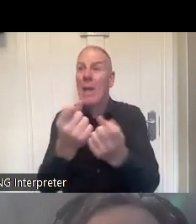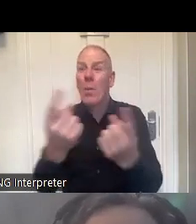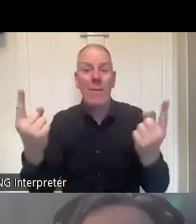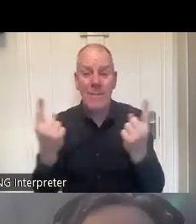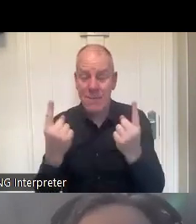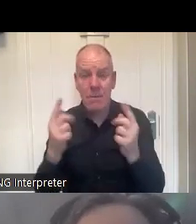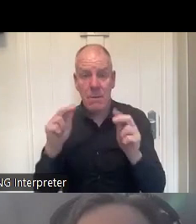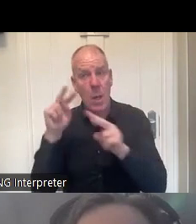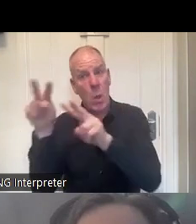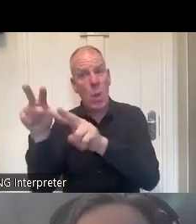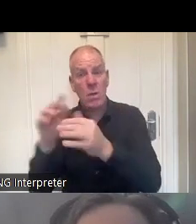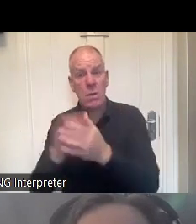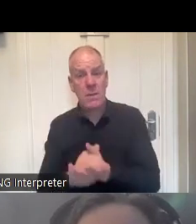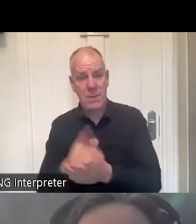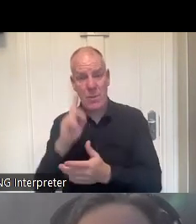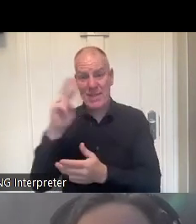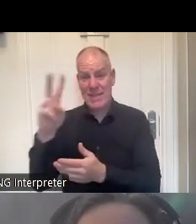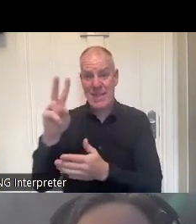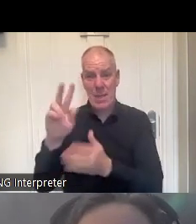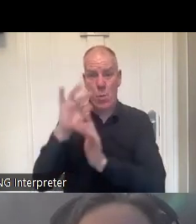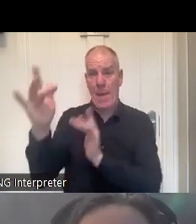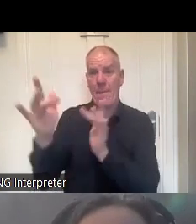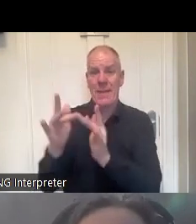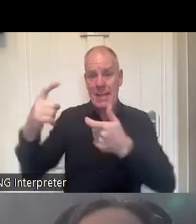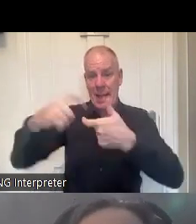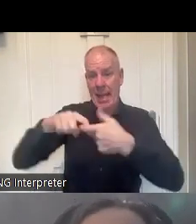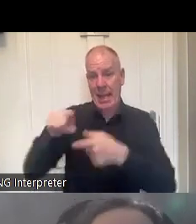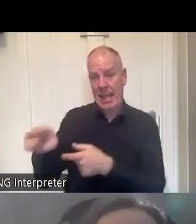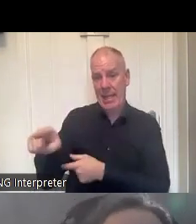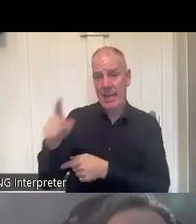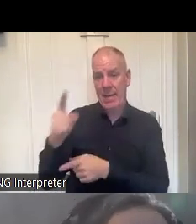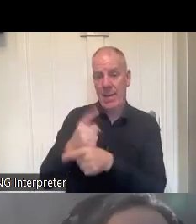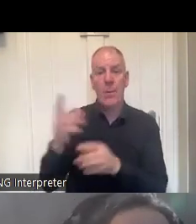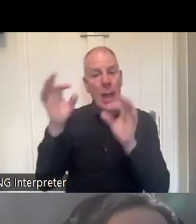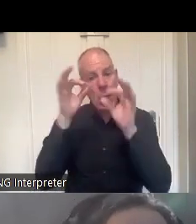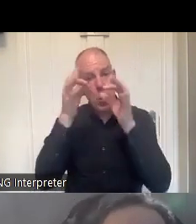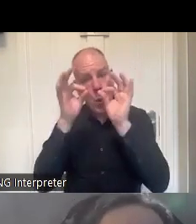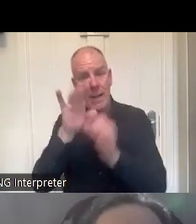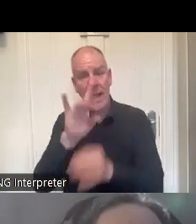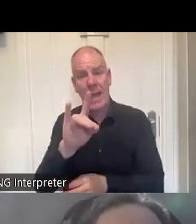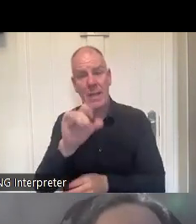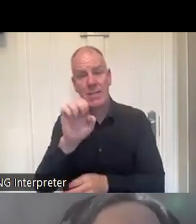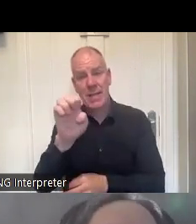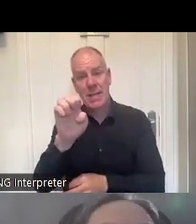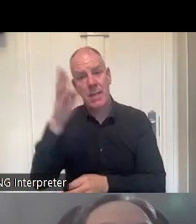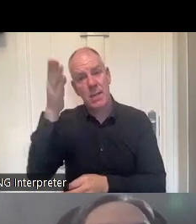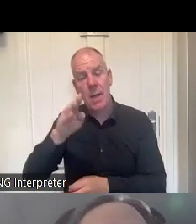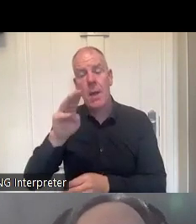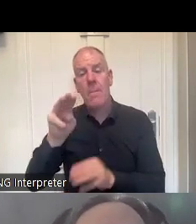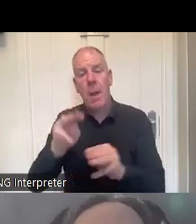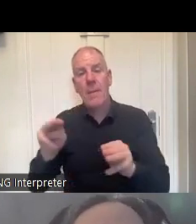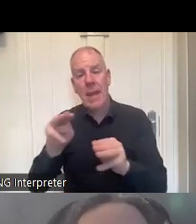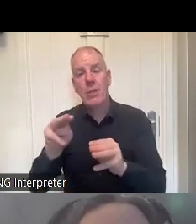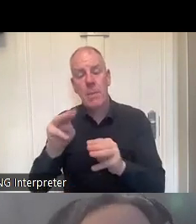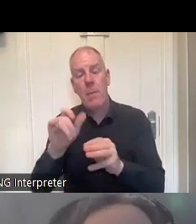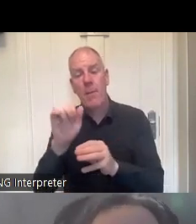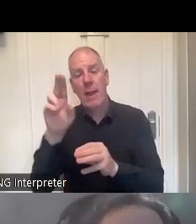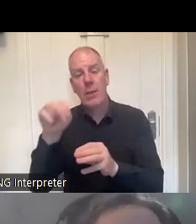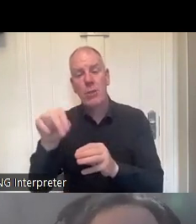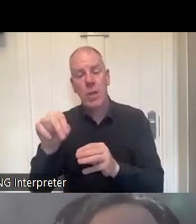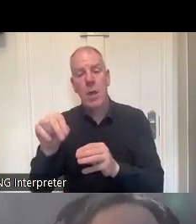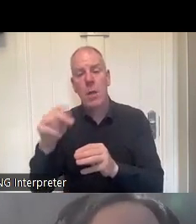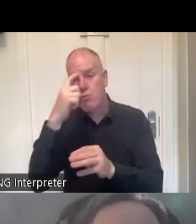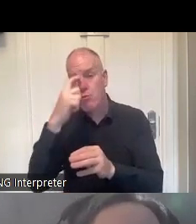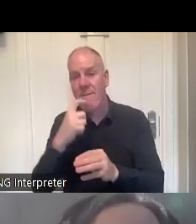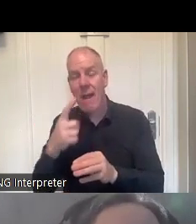the address there. That's a link. But if you Google HSE population profiles, it'll come